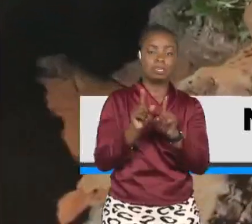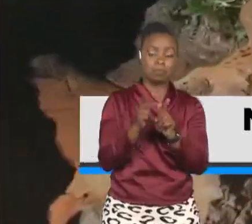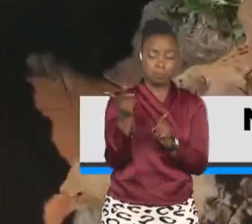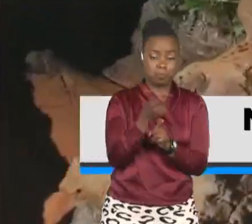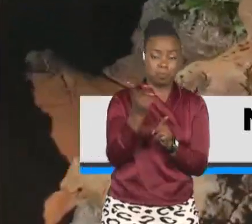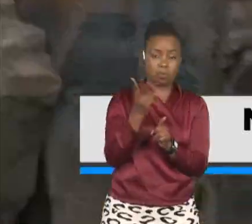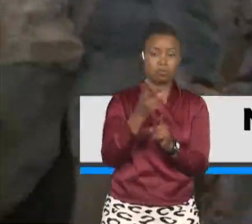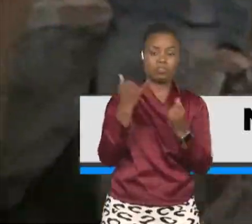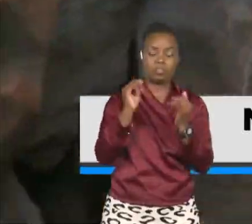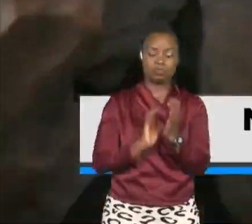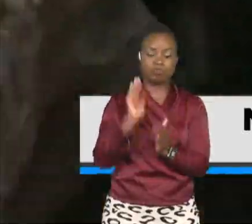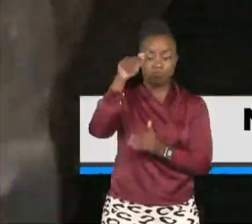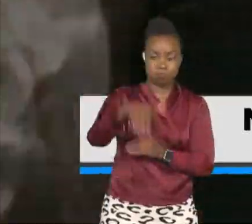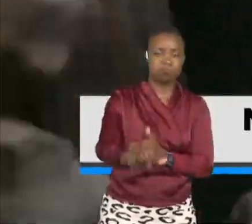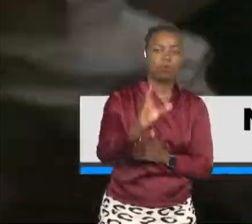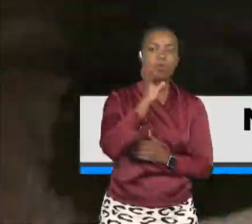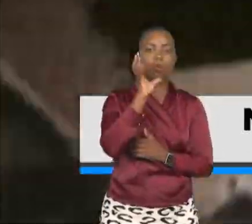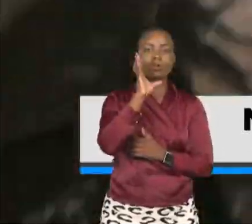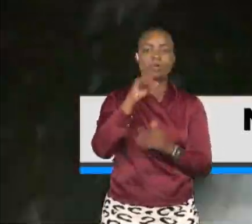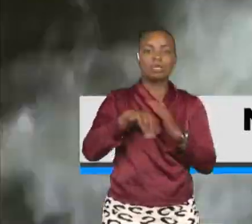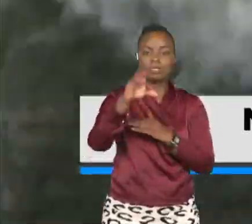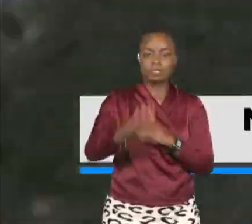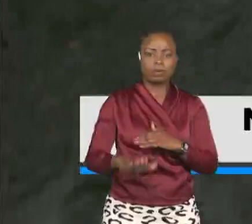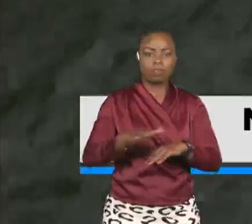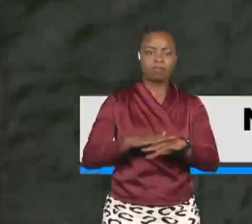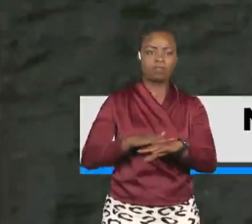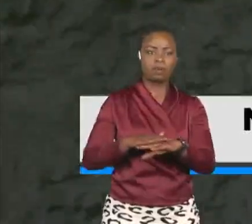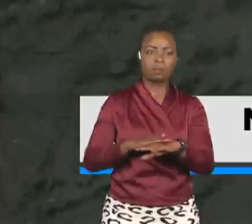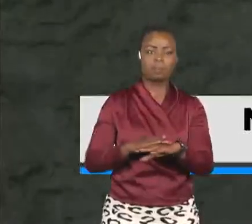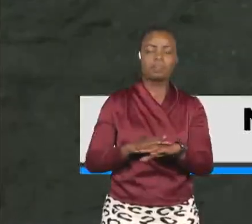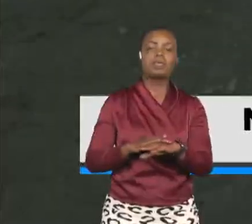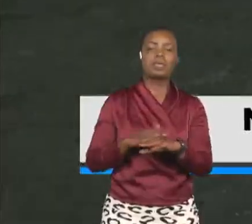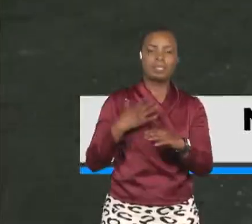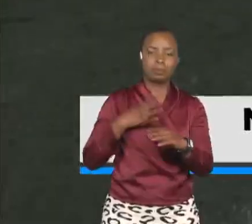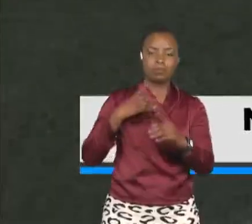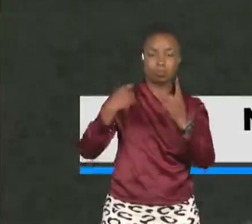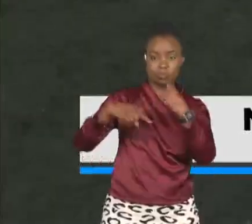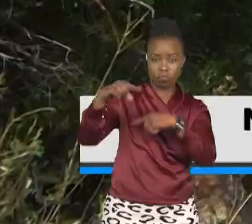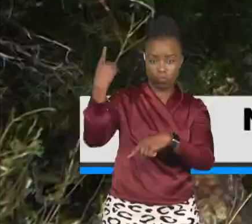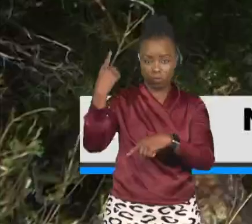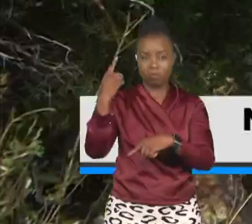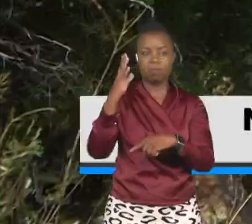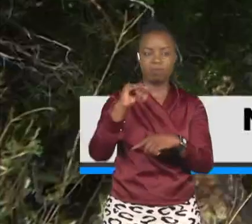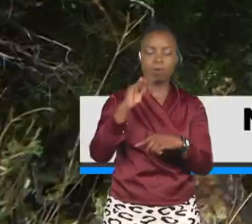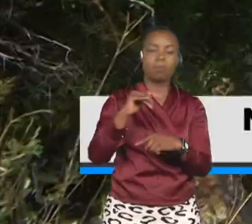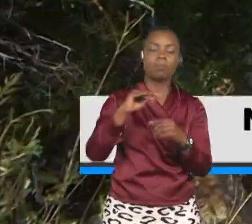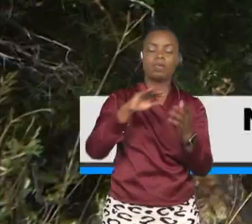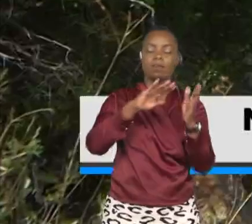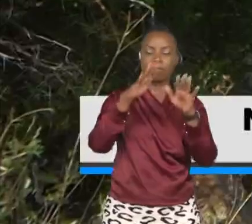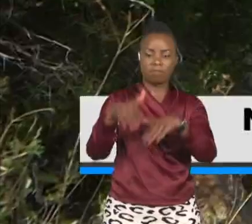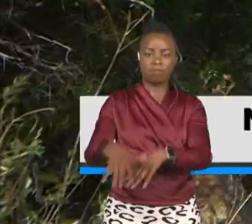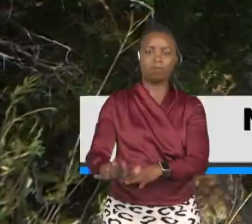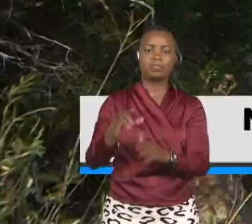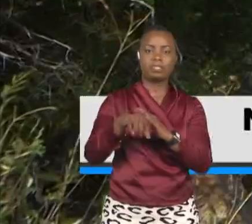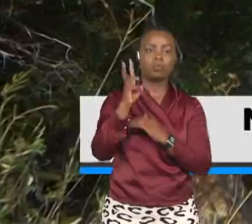for a cliff dive and safari adventure in South Africa. The record-winning duo could choose from majestic cataract falls, circular